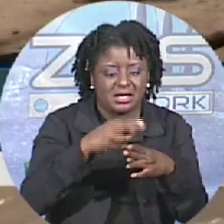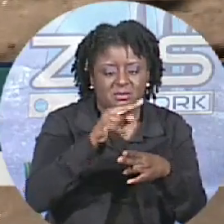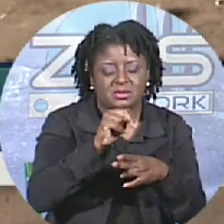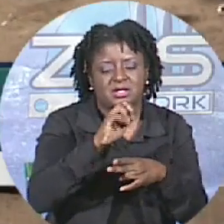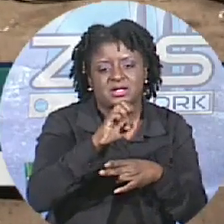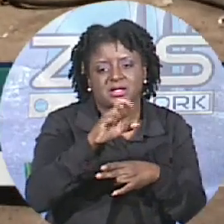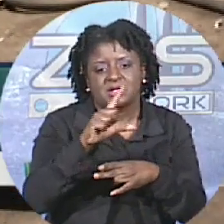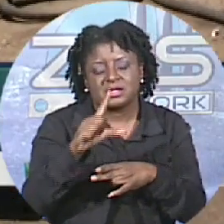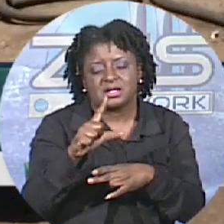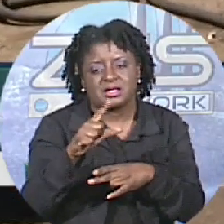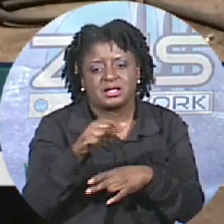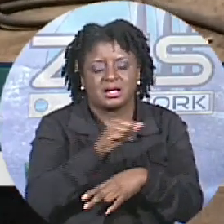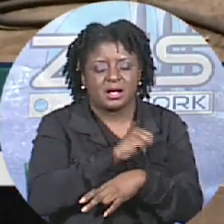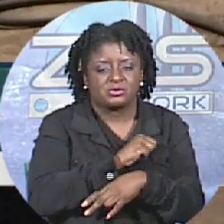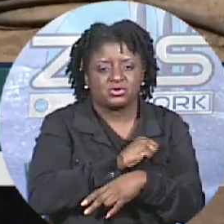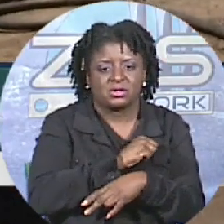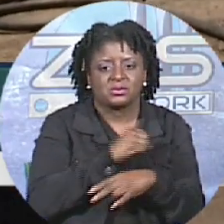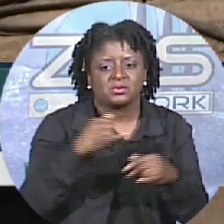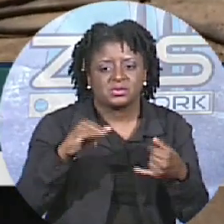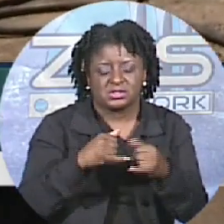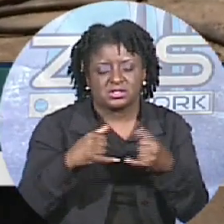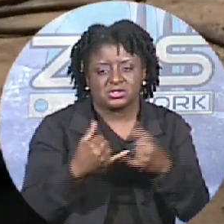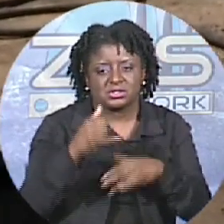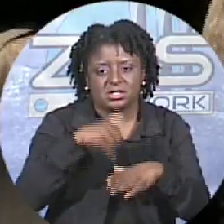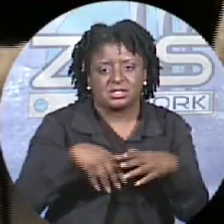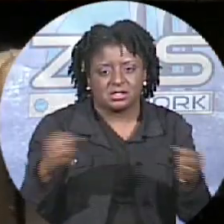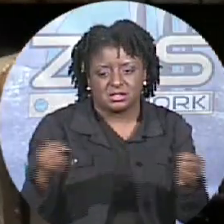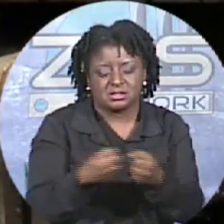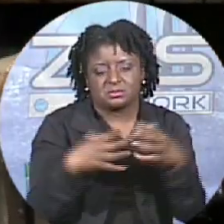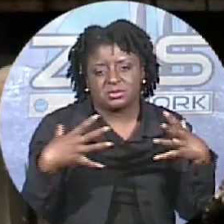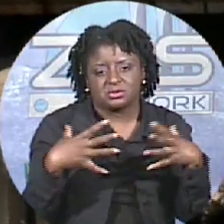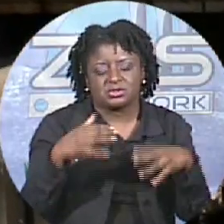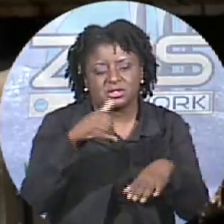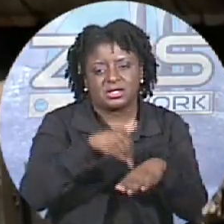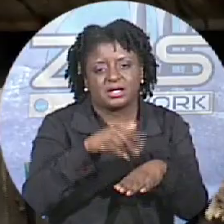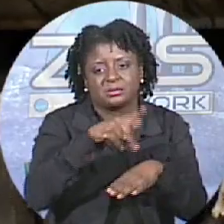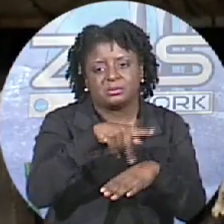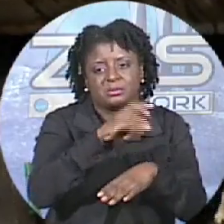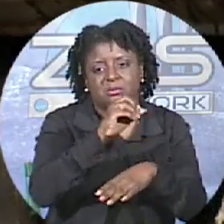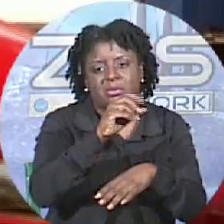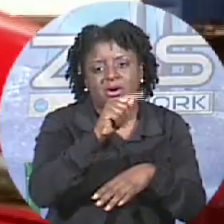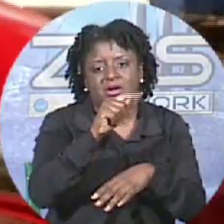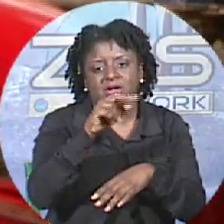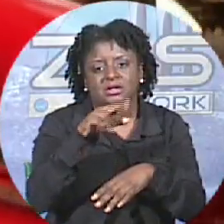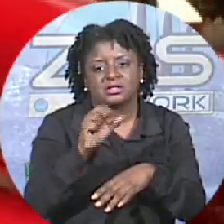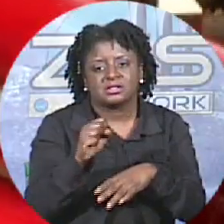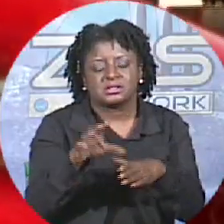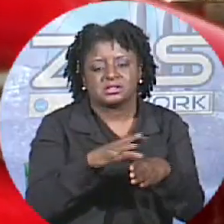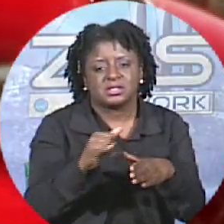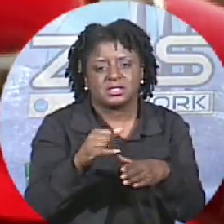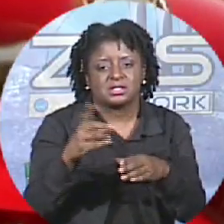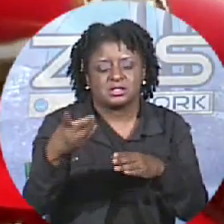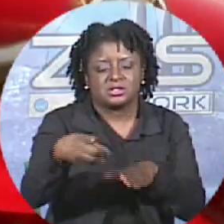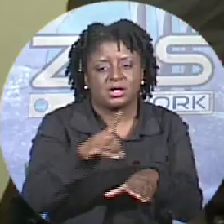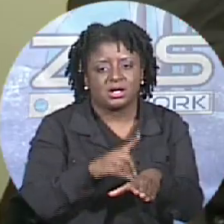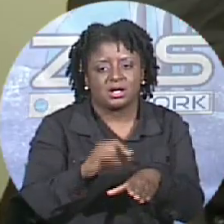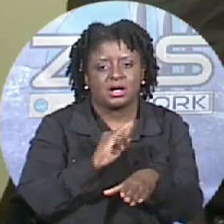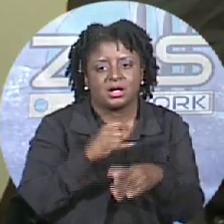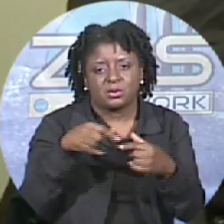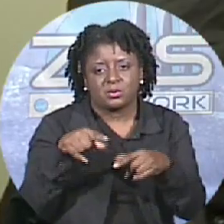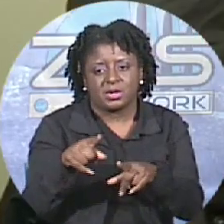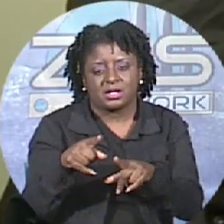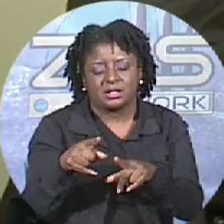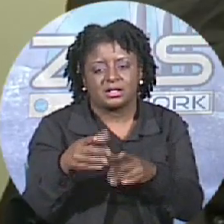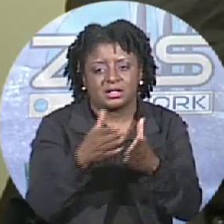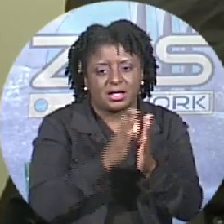was injured in an explosion at the Potter's Key Dock. So I went over to my colleagues and I asked them, I said, do you think this is the